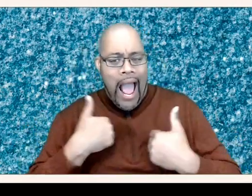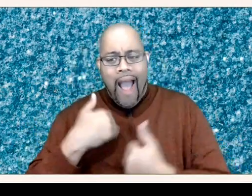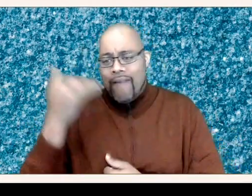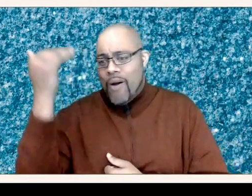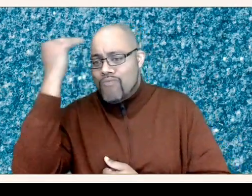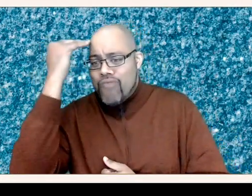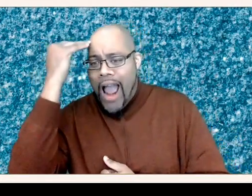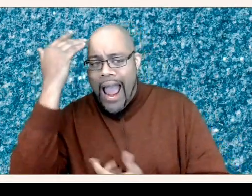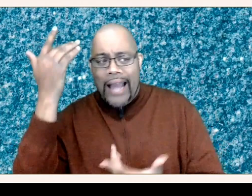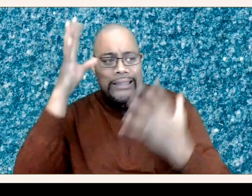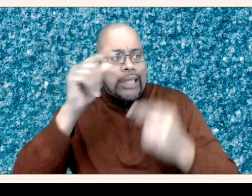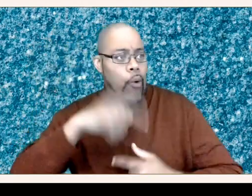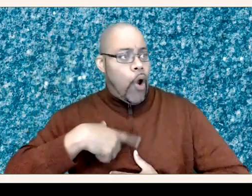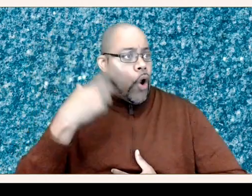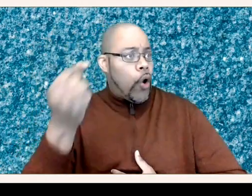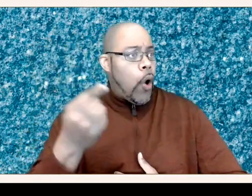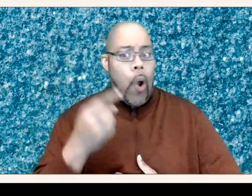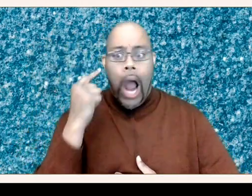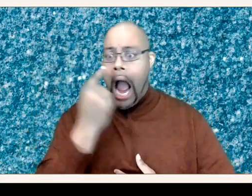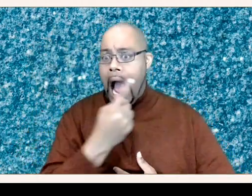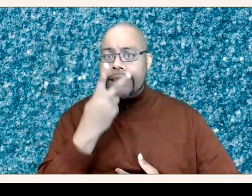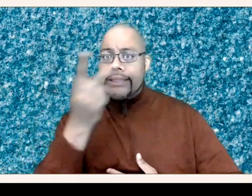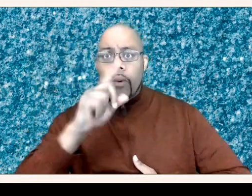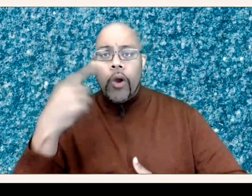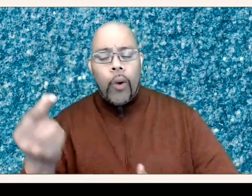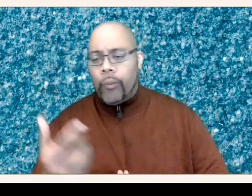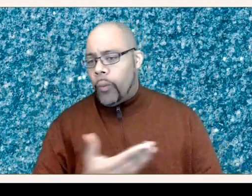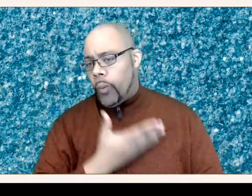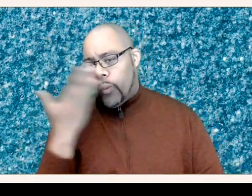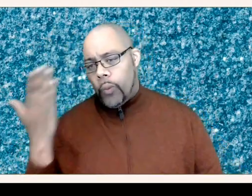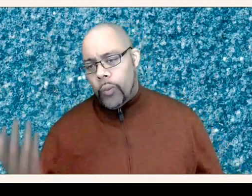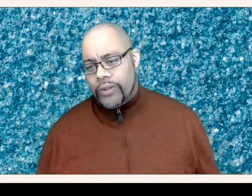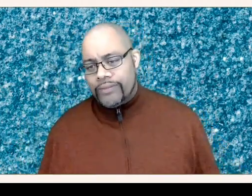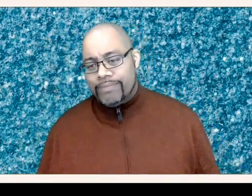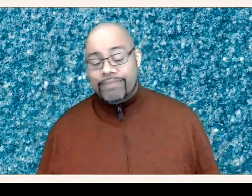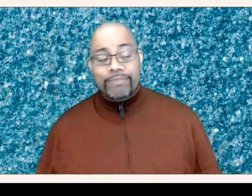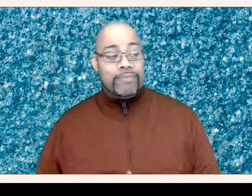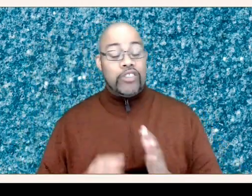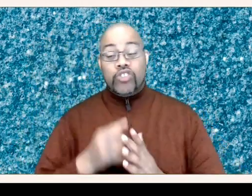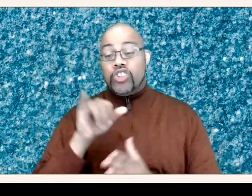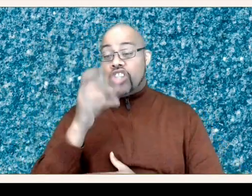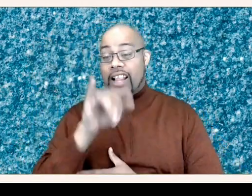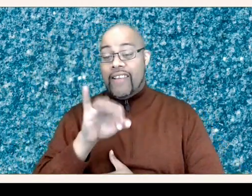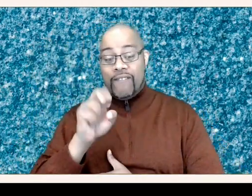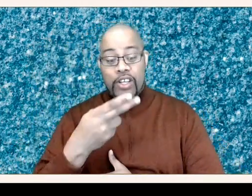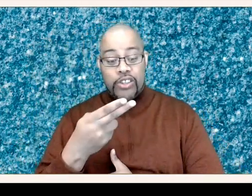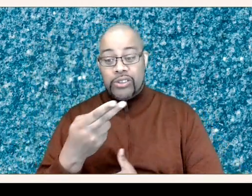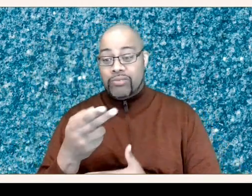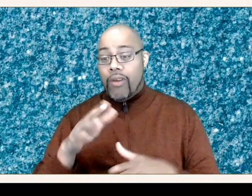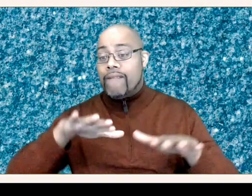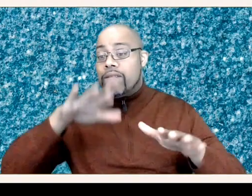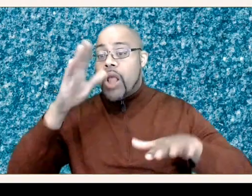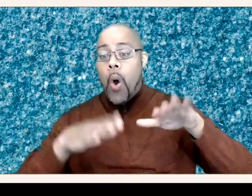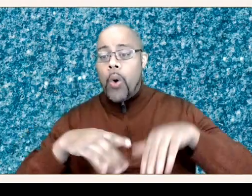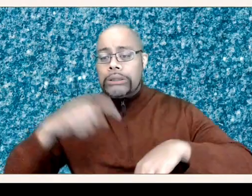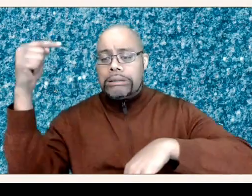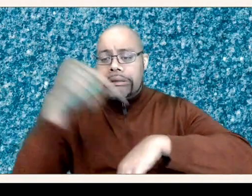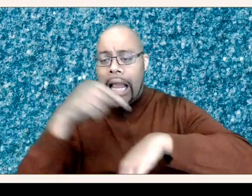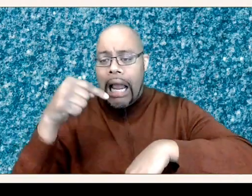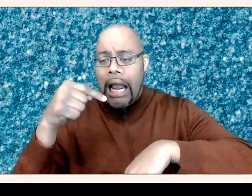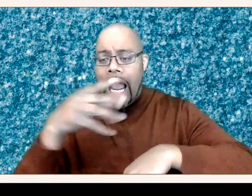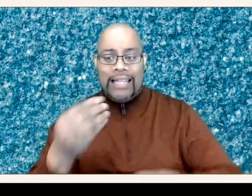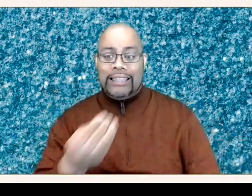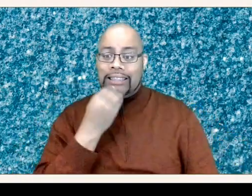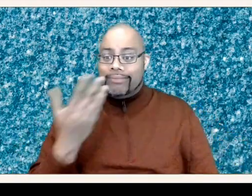have brains to decide where to go or eyes to see where they're going. Pretty much what jellyfish do is float, sting, and